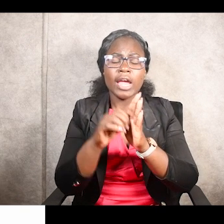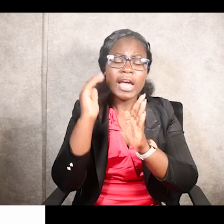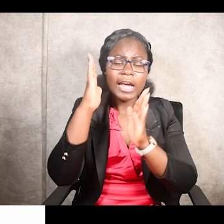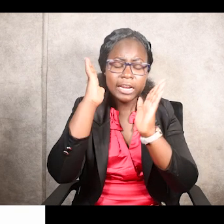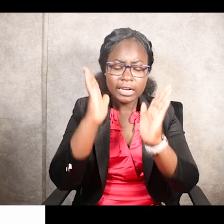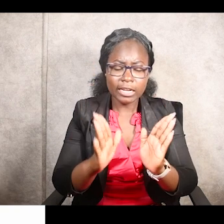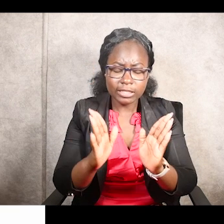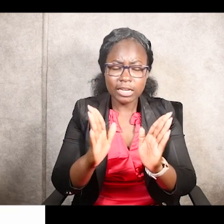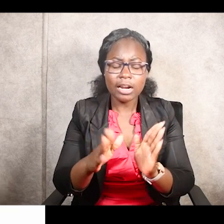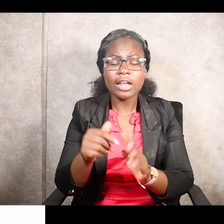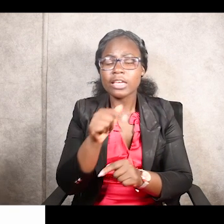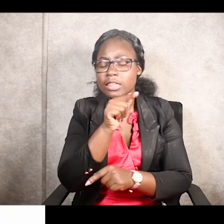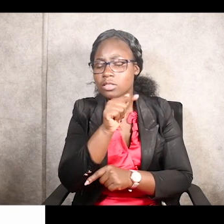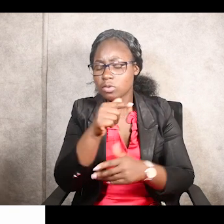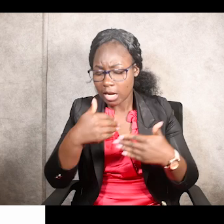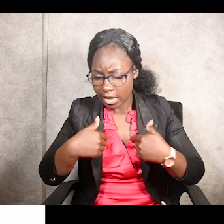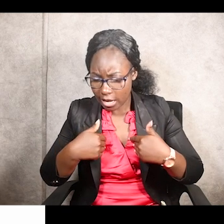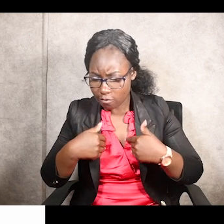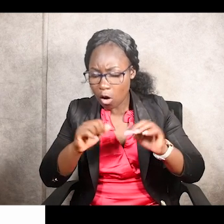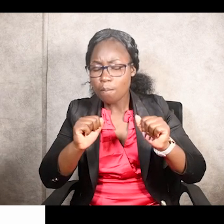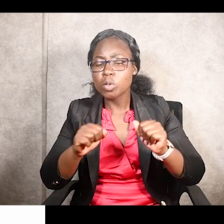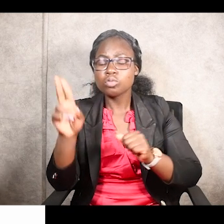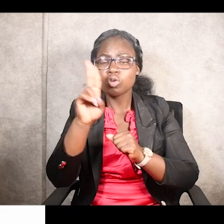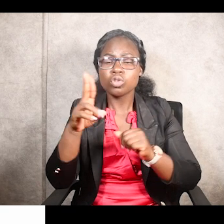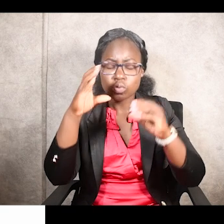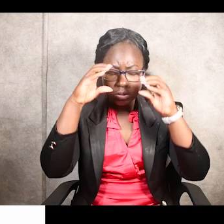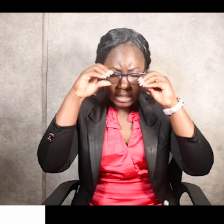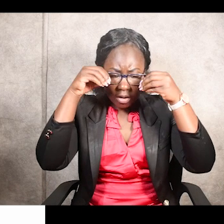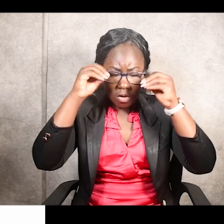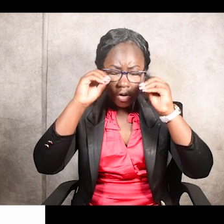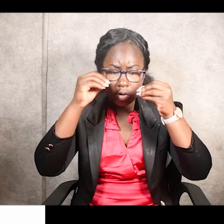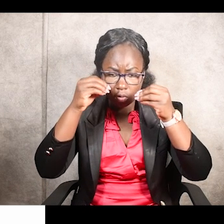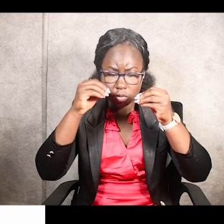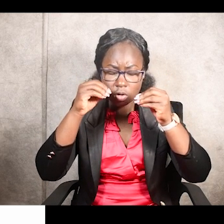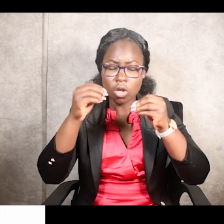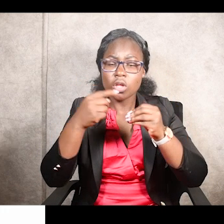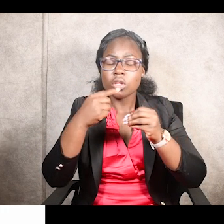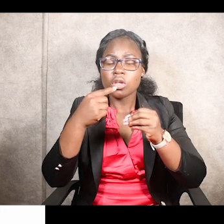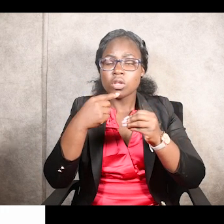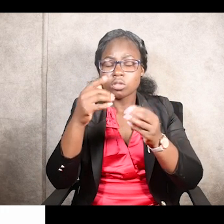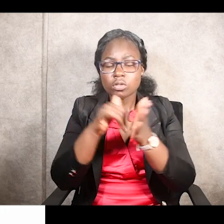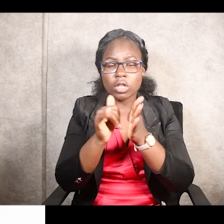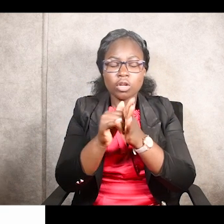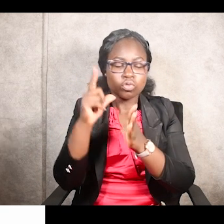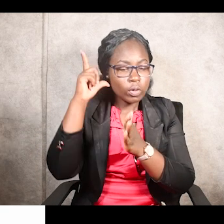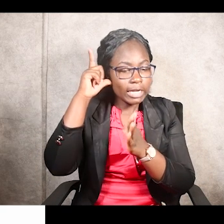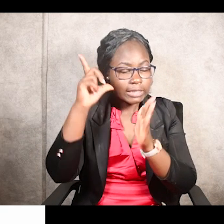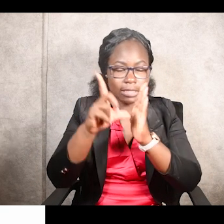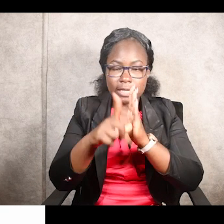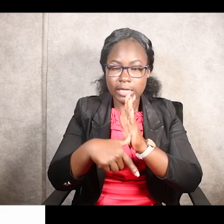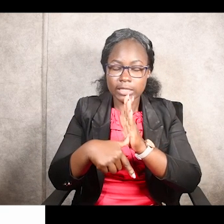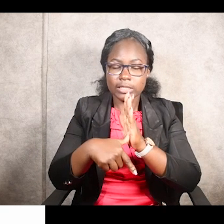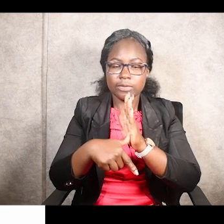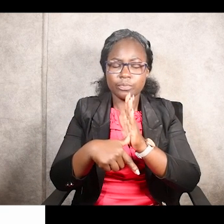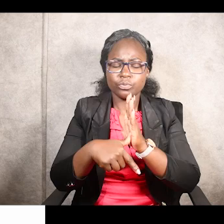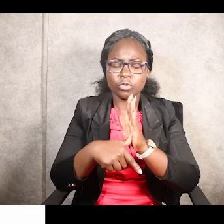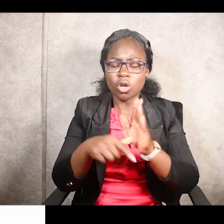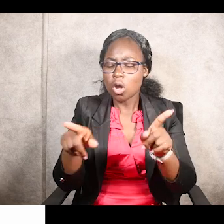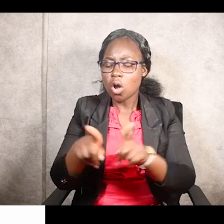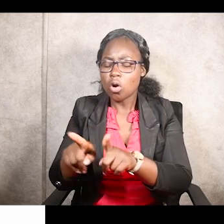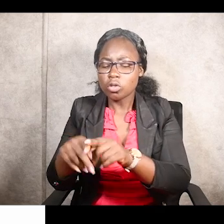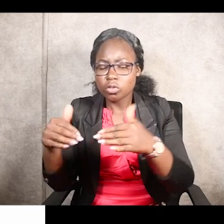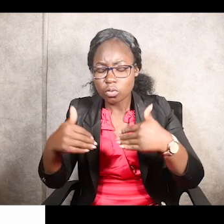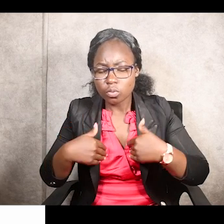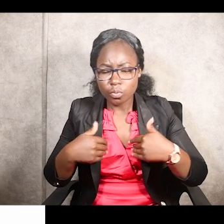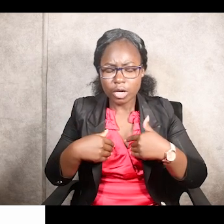that like the one that I have, and be able to use Google Live Transcribe to be able to listen to it later. There are also screen readers